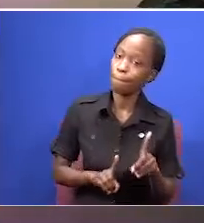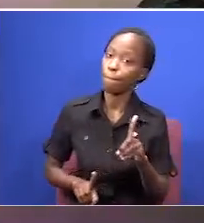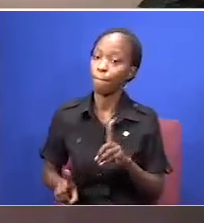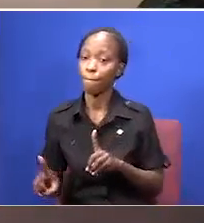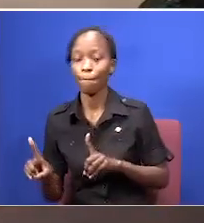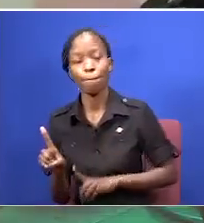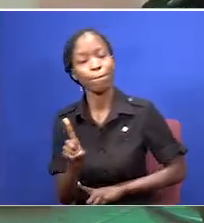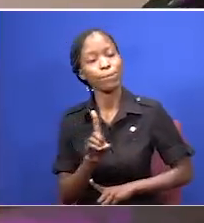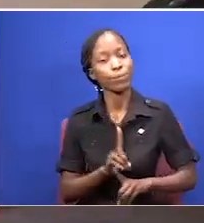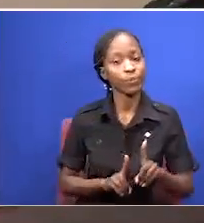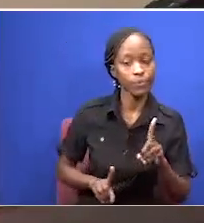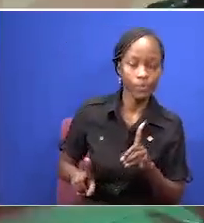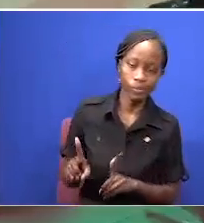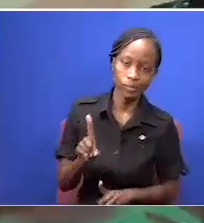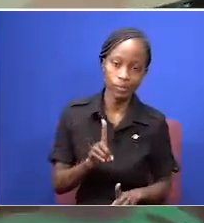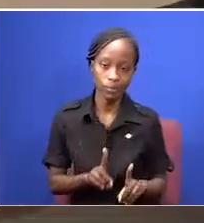hi